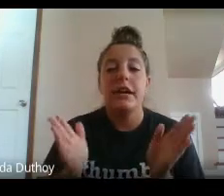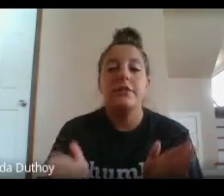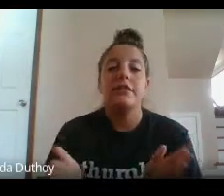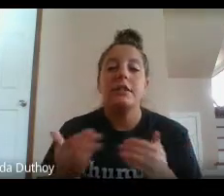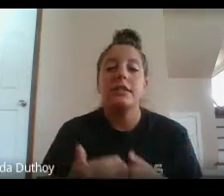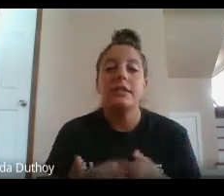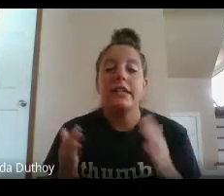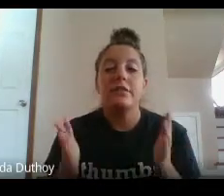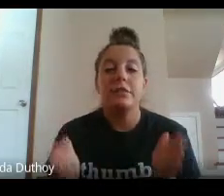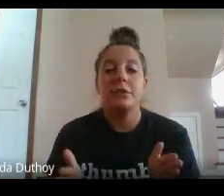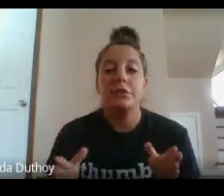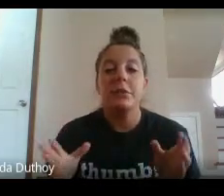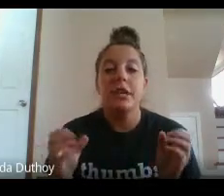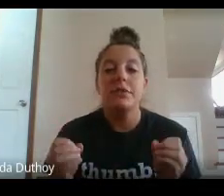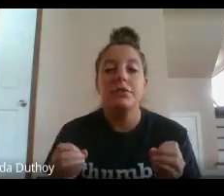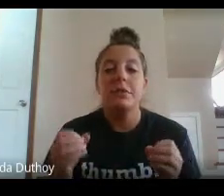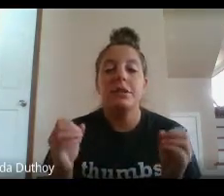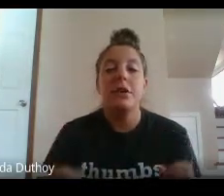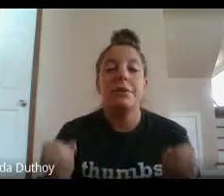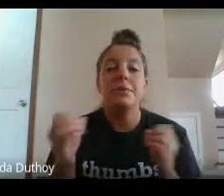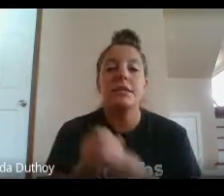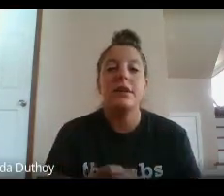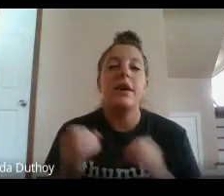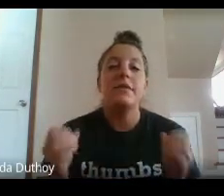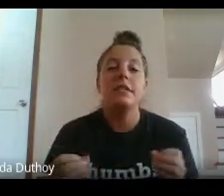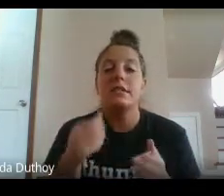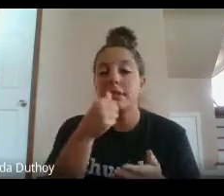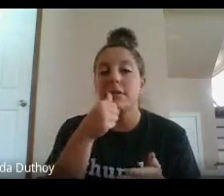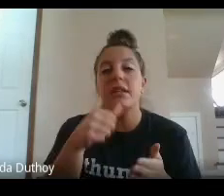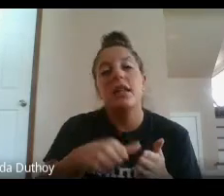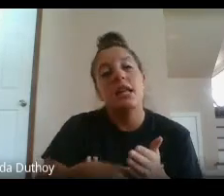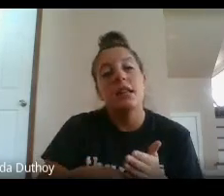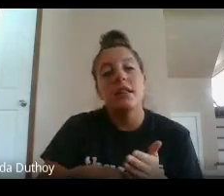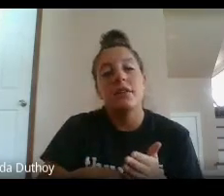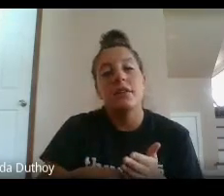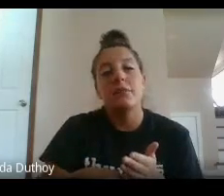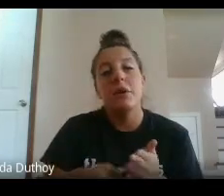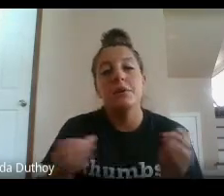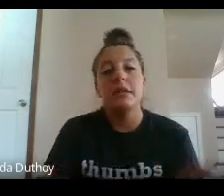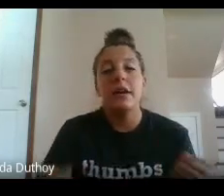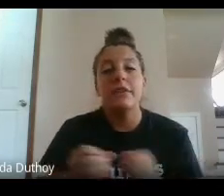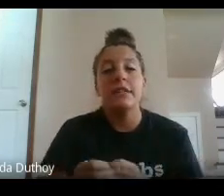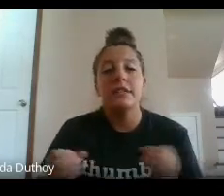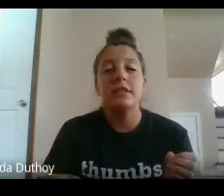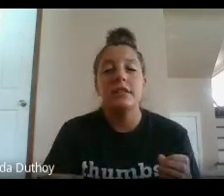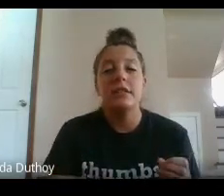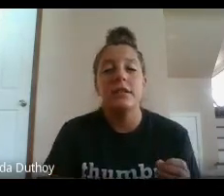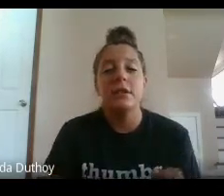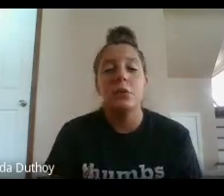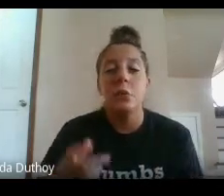So you got, this is a sign for a room. If you do it with your O's, it's office. So post